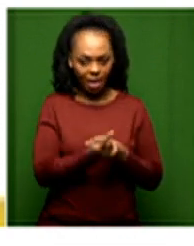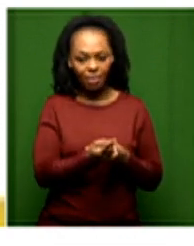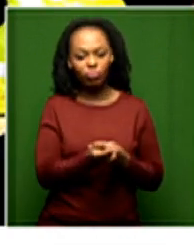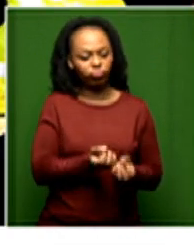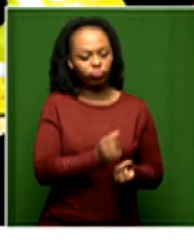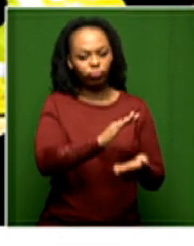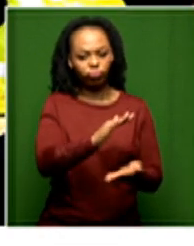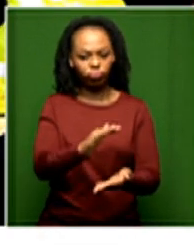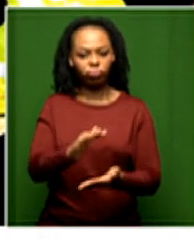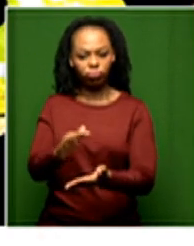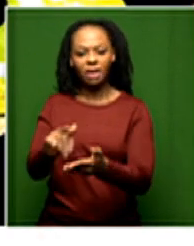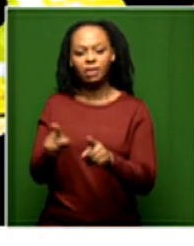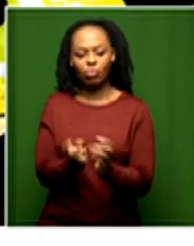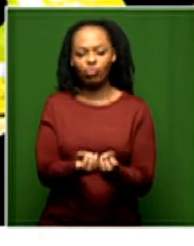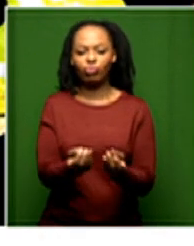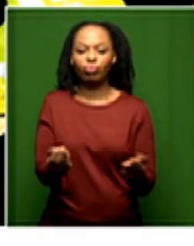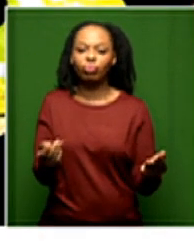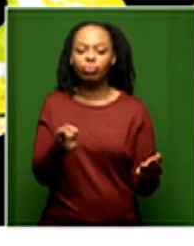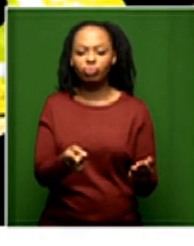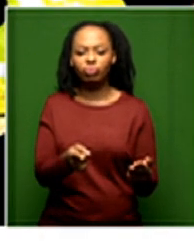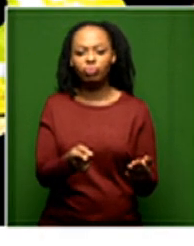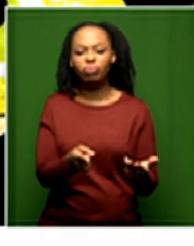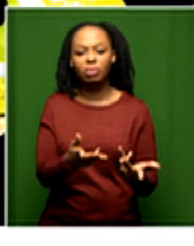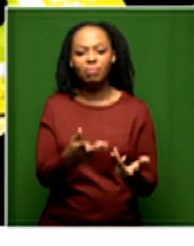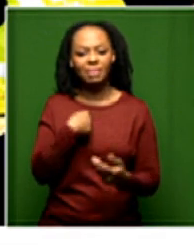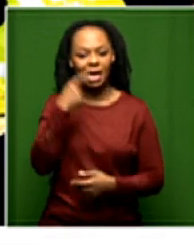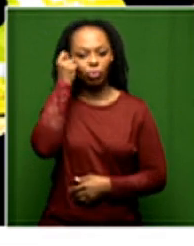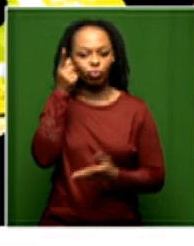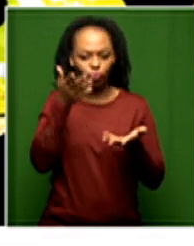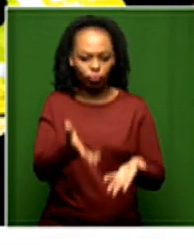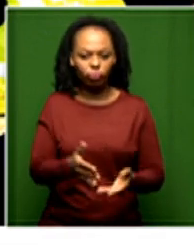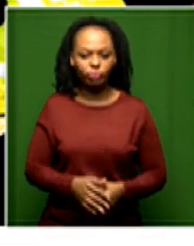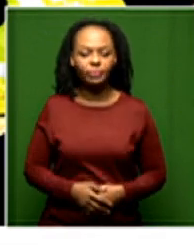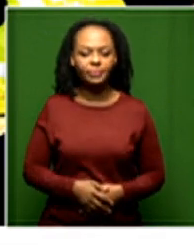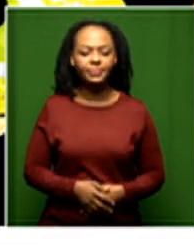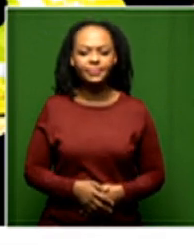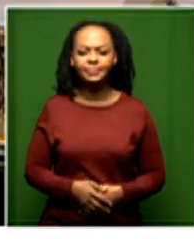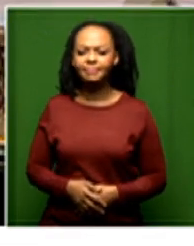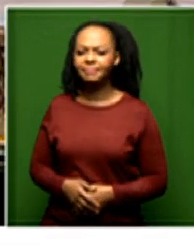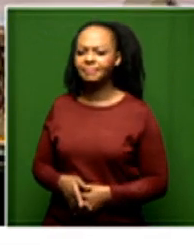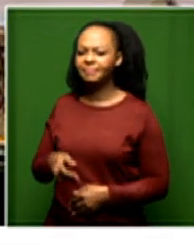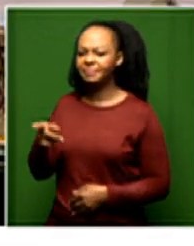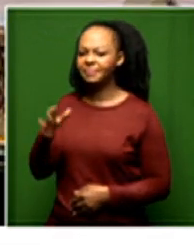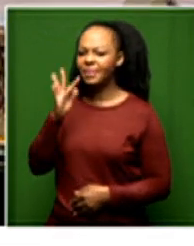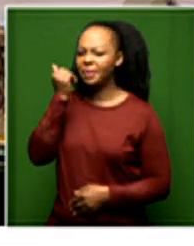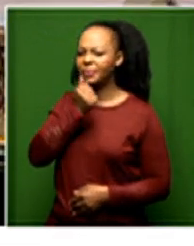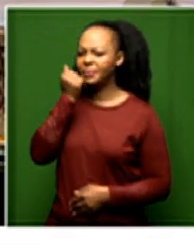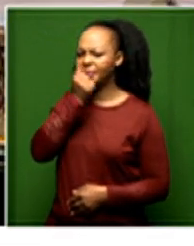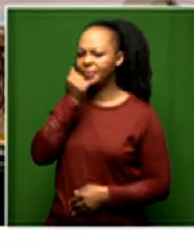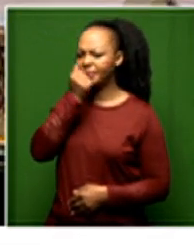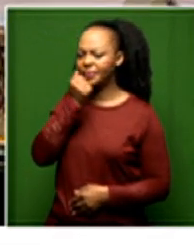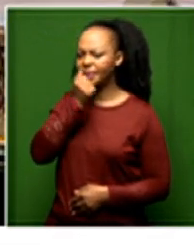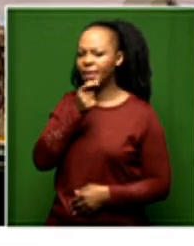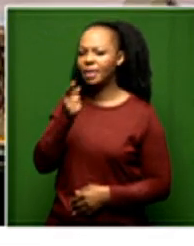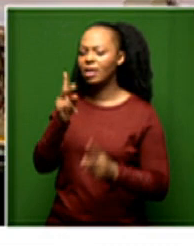So just with regard... That is our understanding. So my apologies there to our